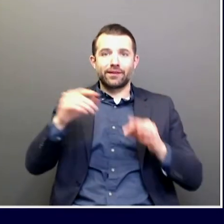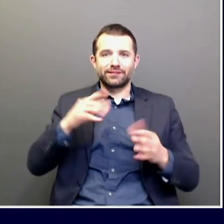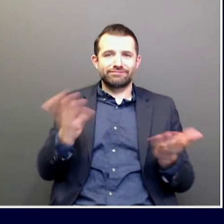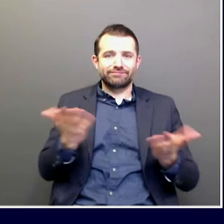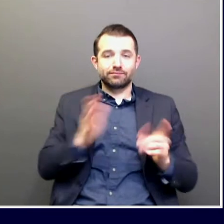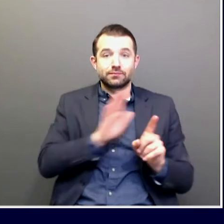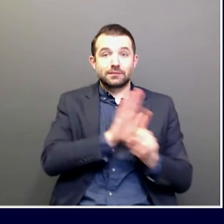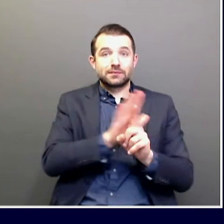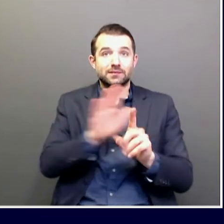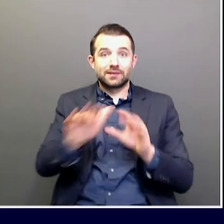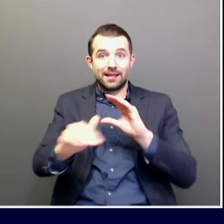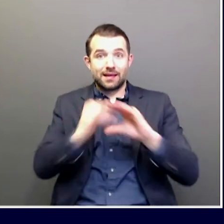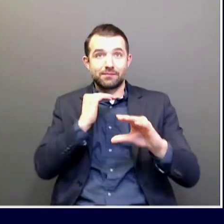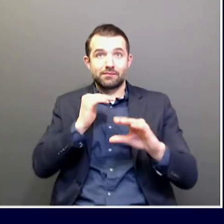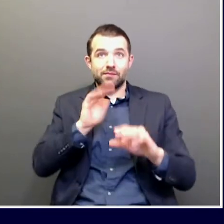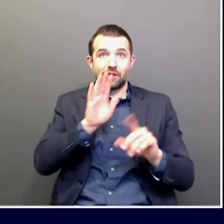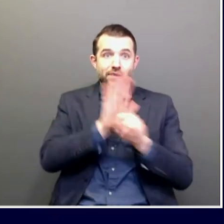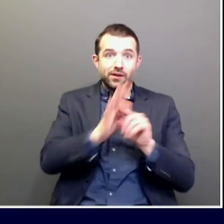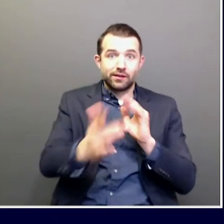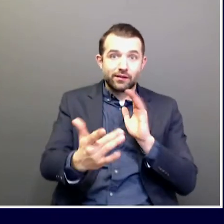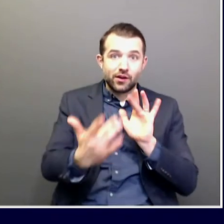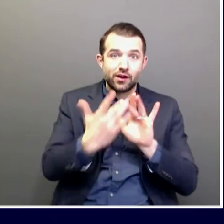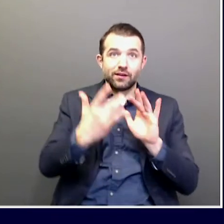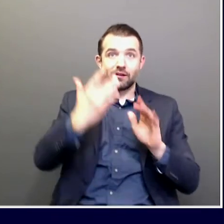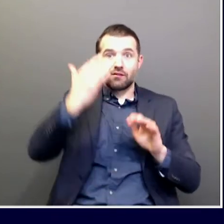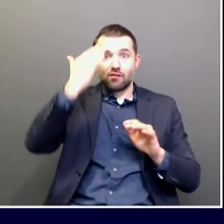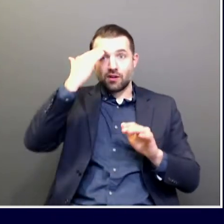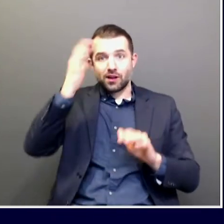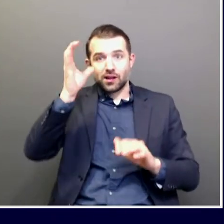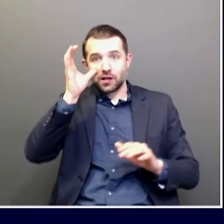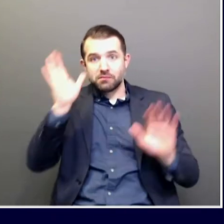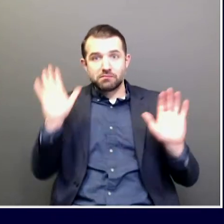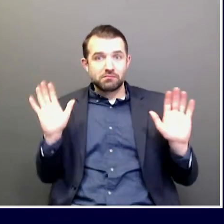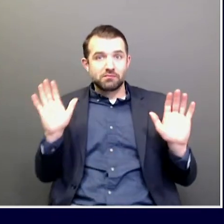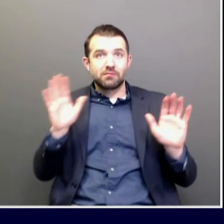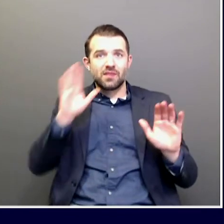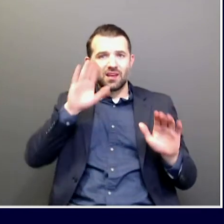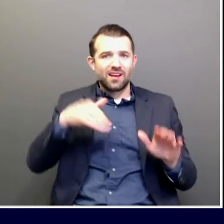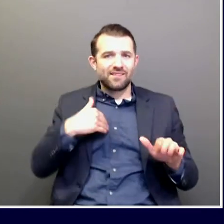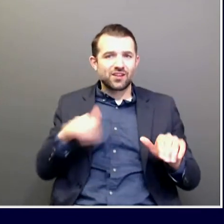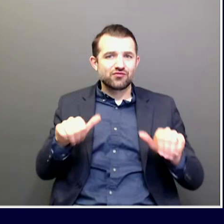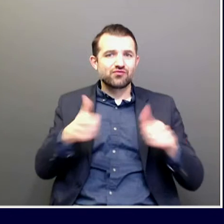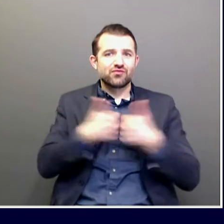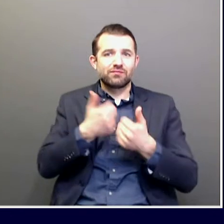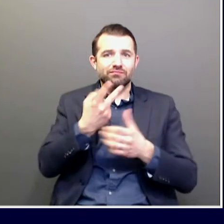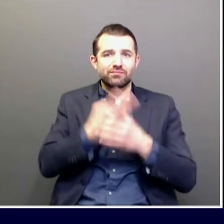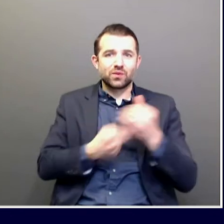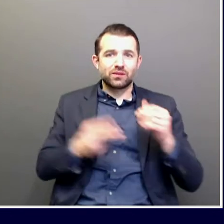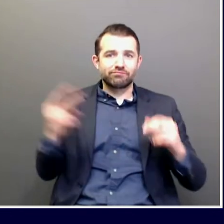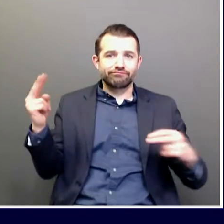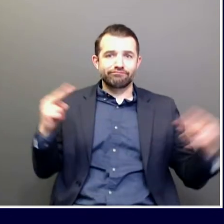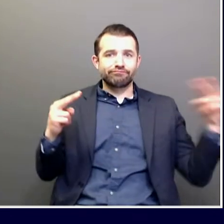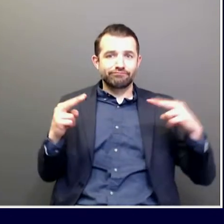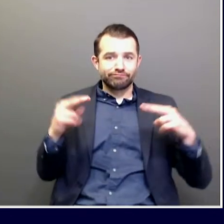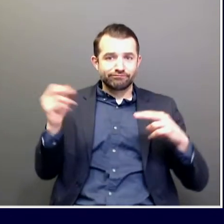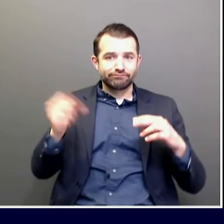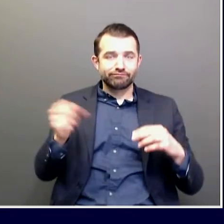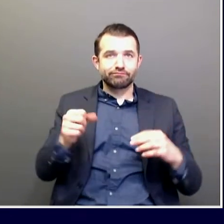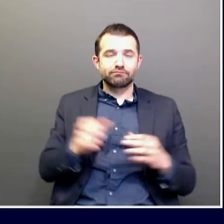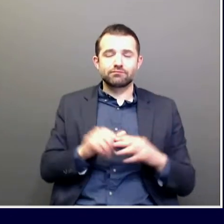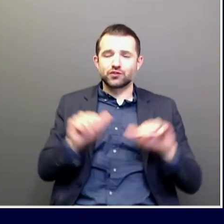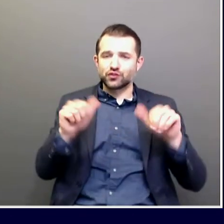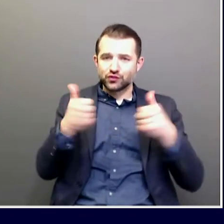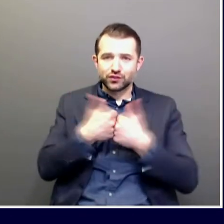health policy going forward. Yeah, and I will just add that the challenges that our young